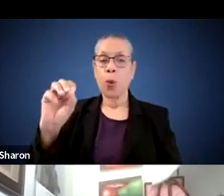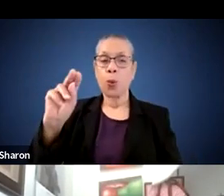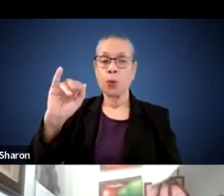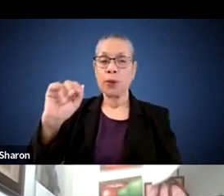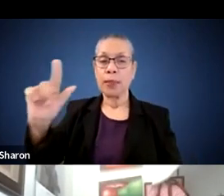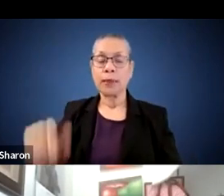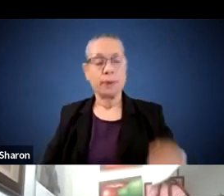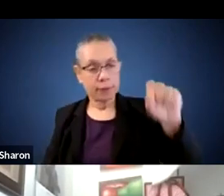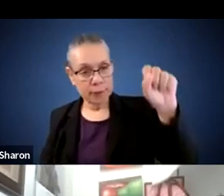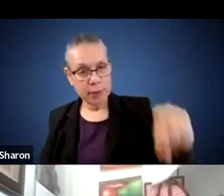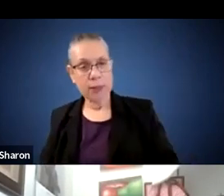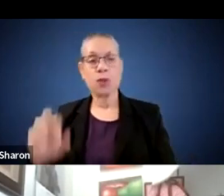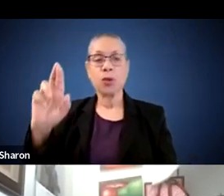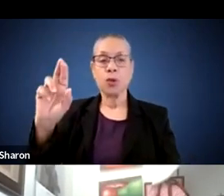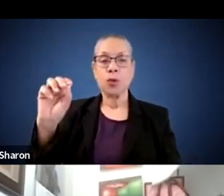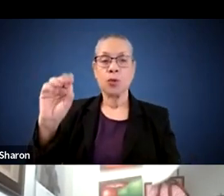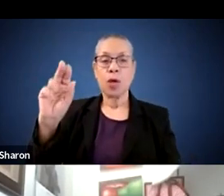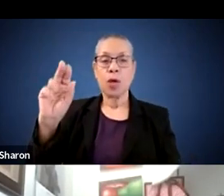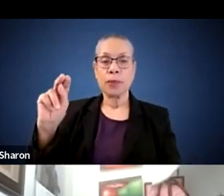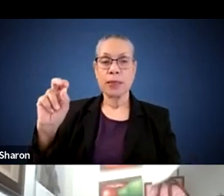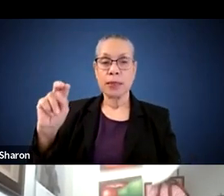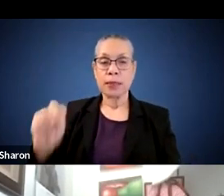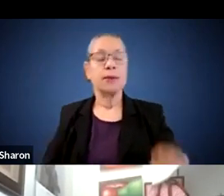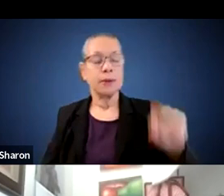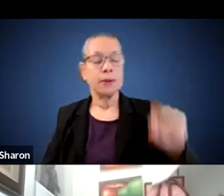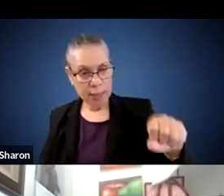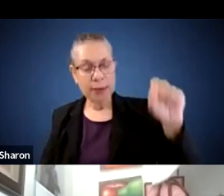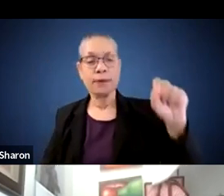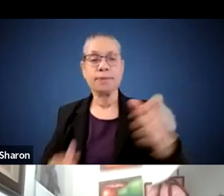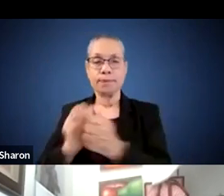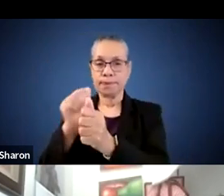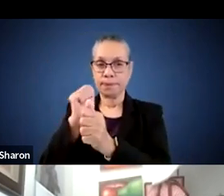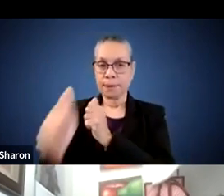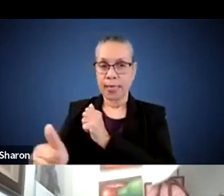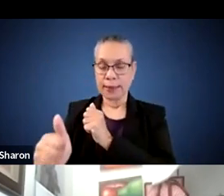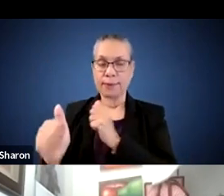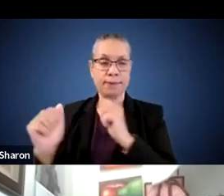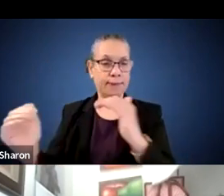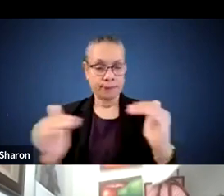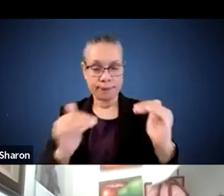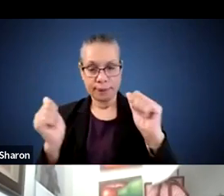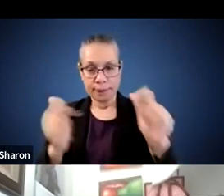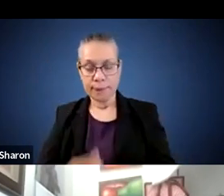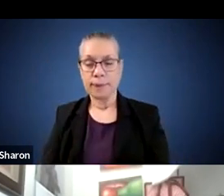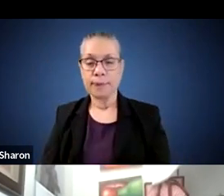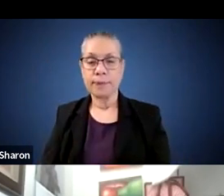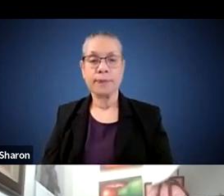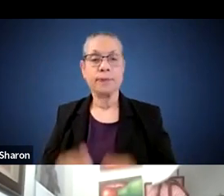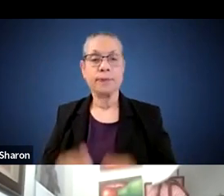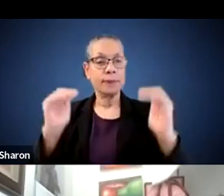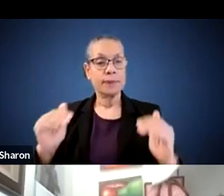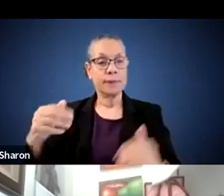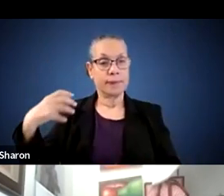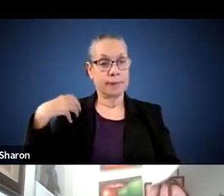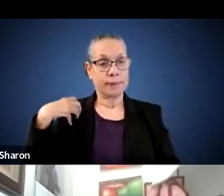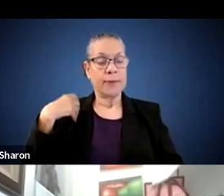yes Ms Robinson yes the motion is approved unanimously I'll now entertain